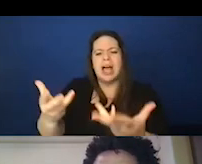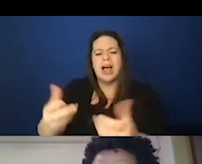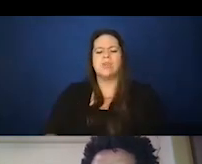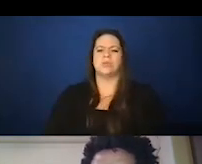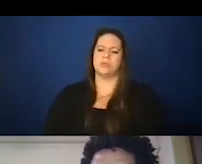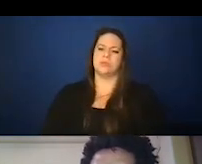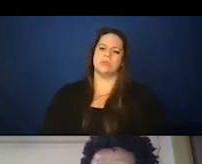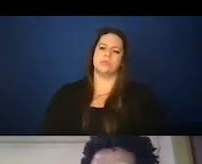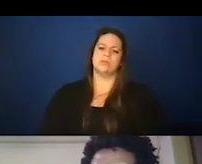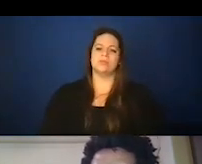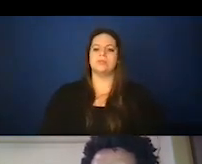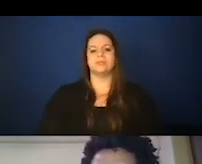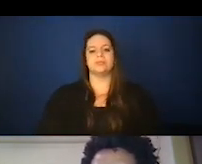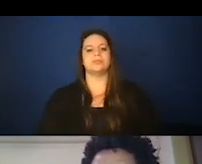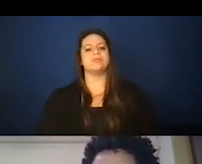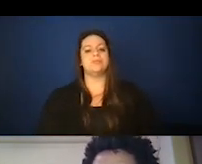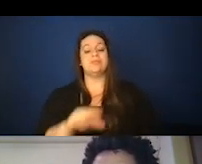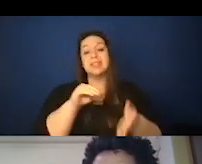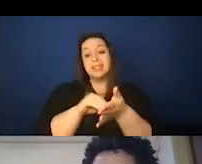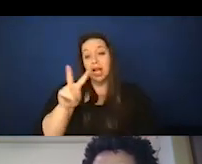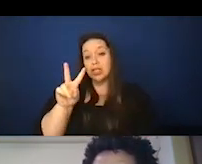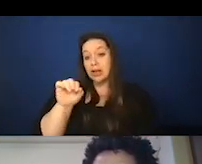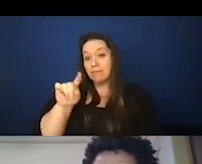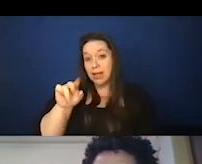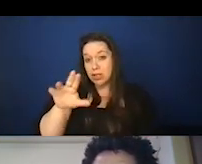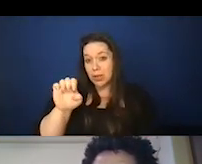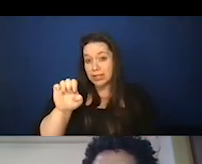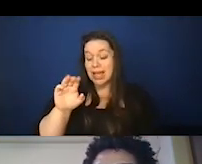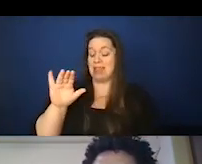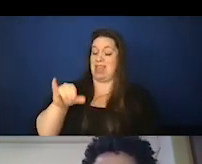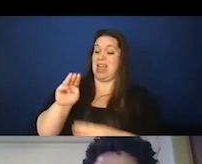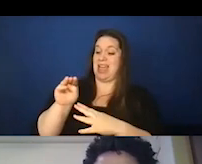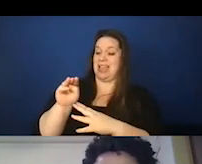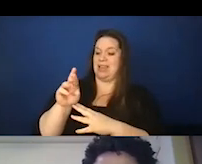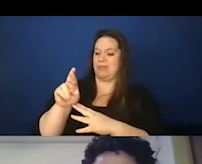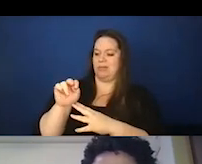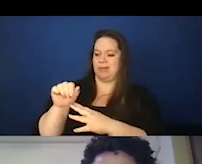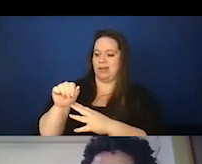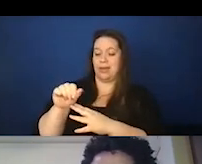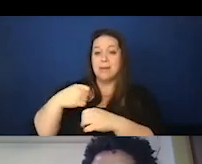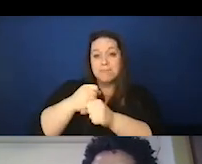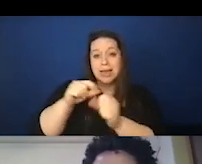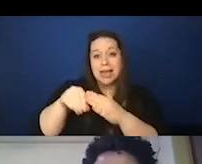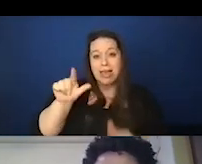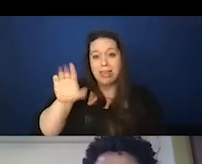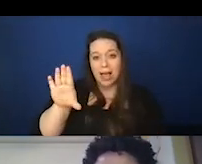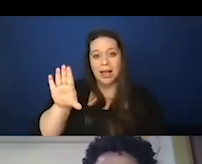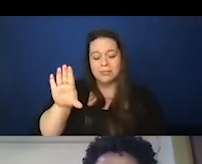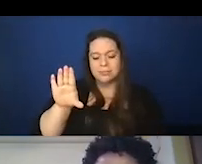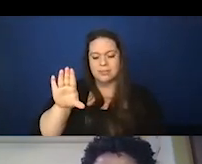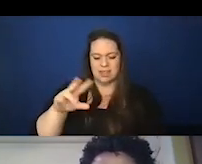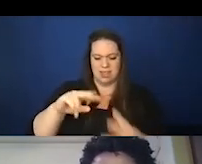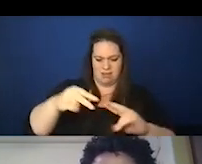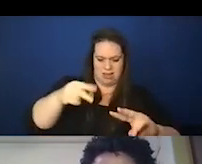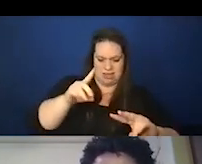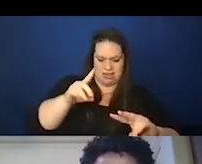So the actual MRI, it was produced in a lab. And what they did is they figured out the DNA sequences for